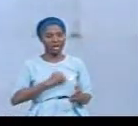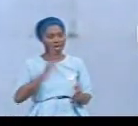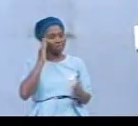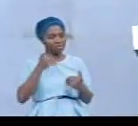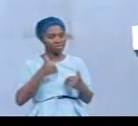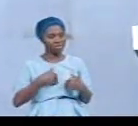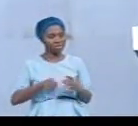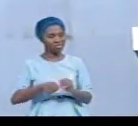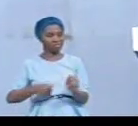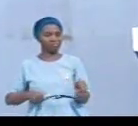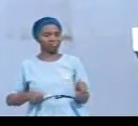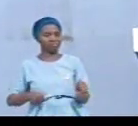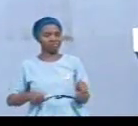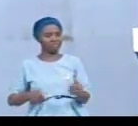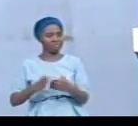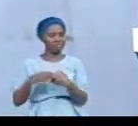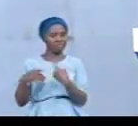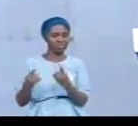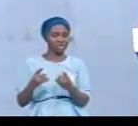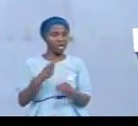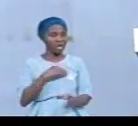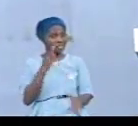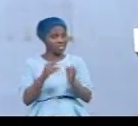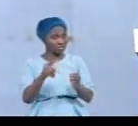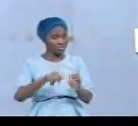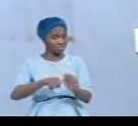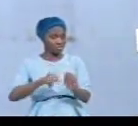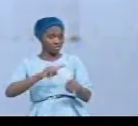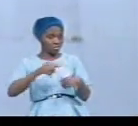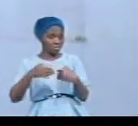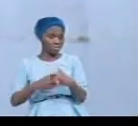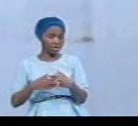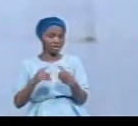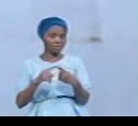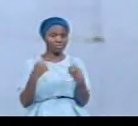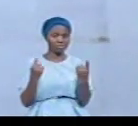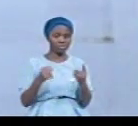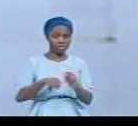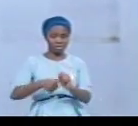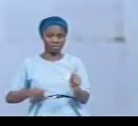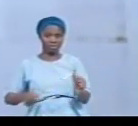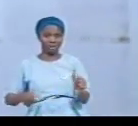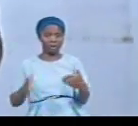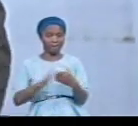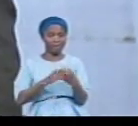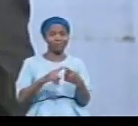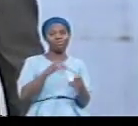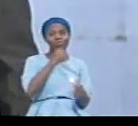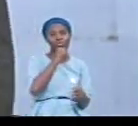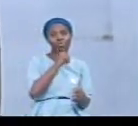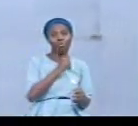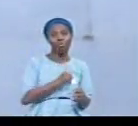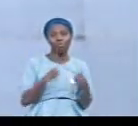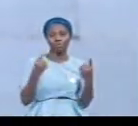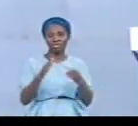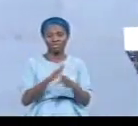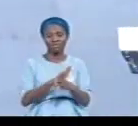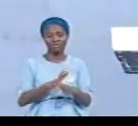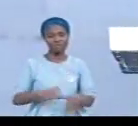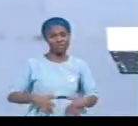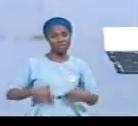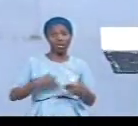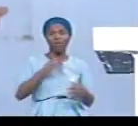you draw back to sin, draw back to the old life, draw back to